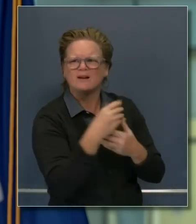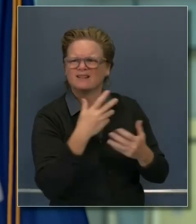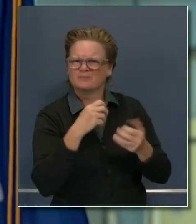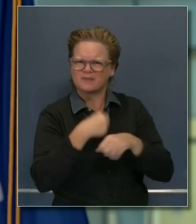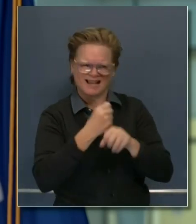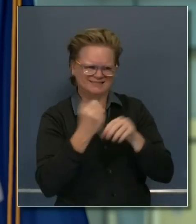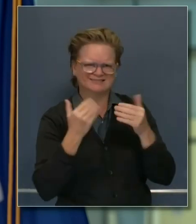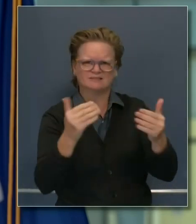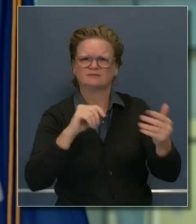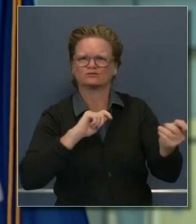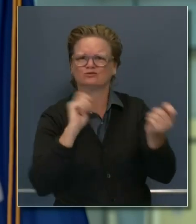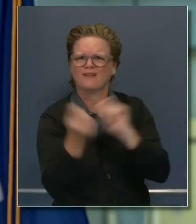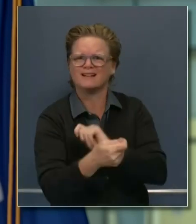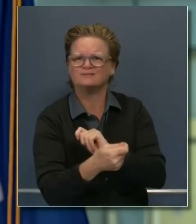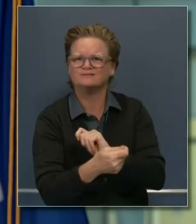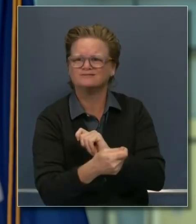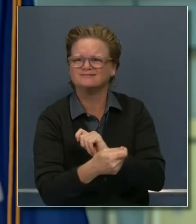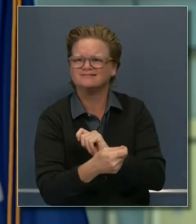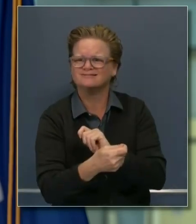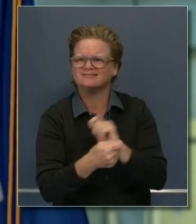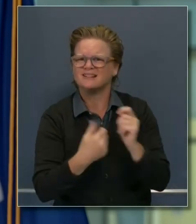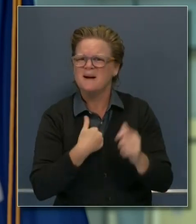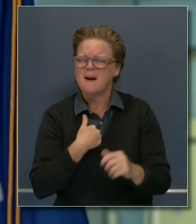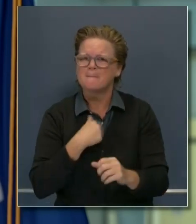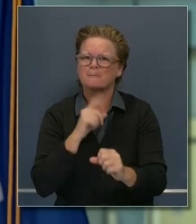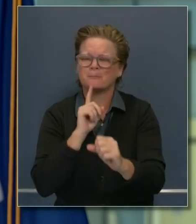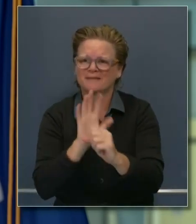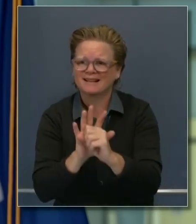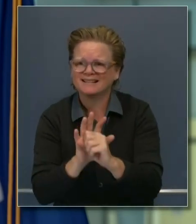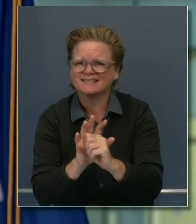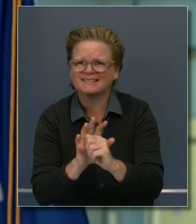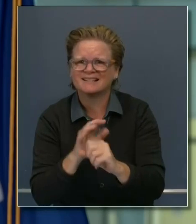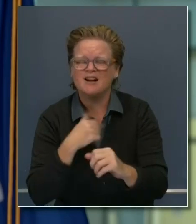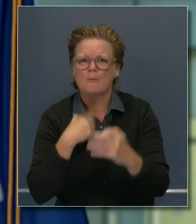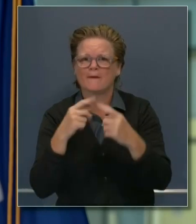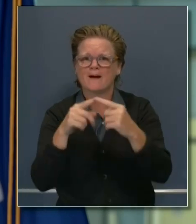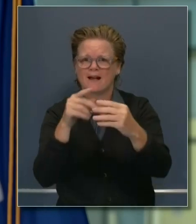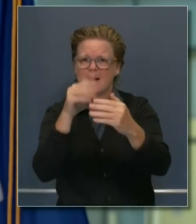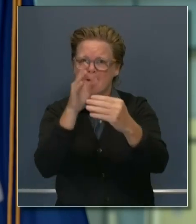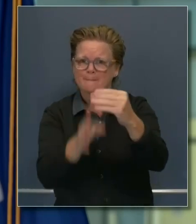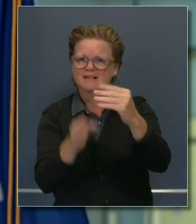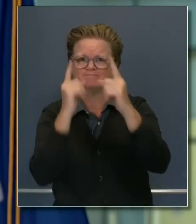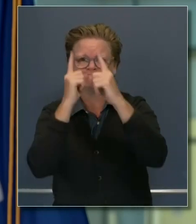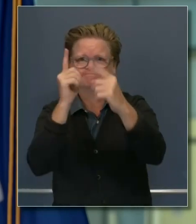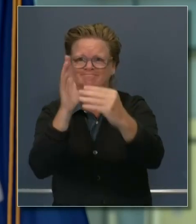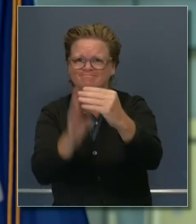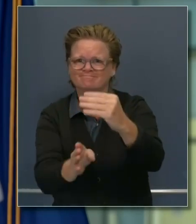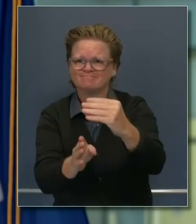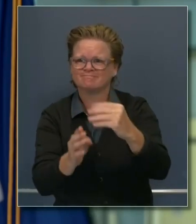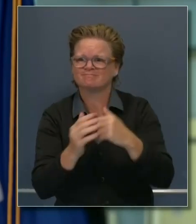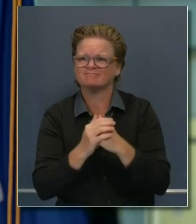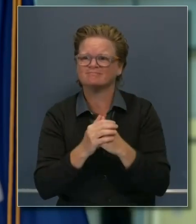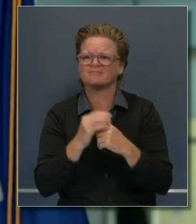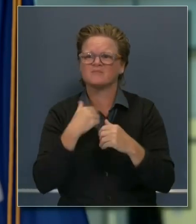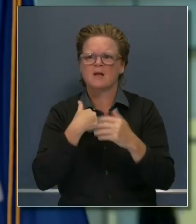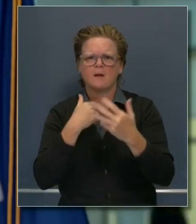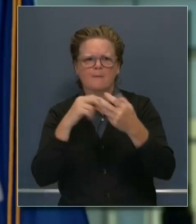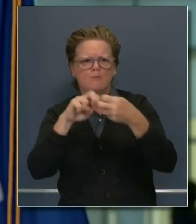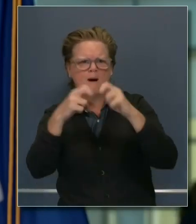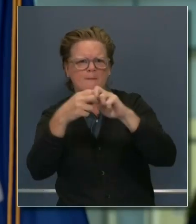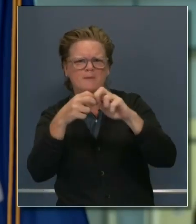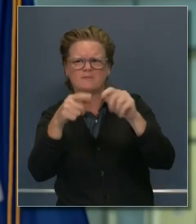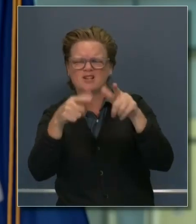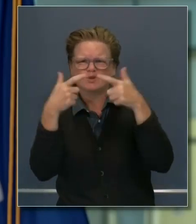done, and we recognize the magnitude of the responsibility and the extraordinary challenge that we